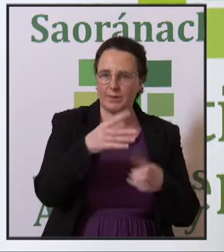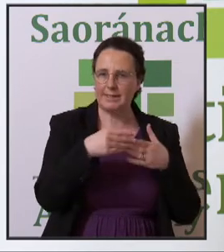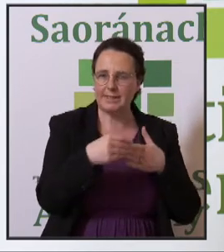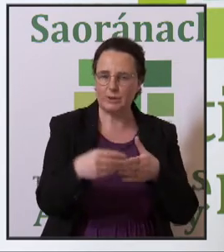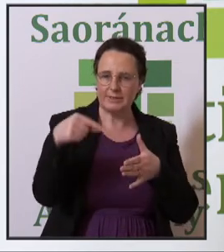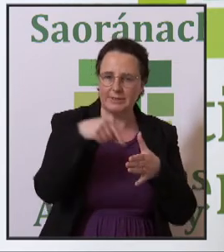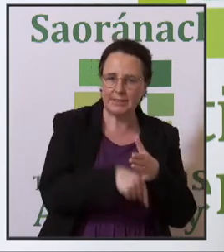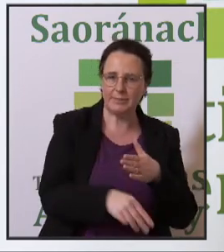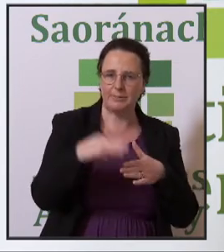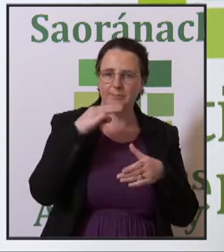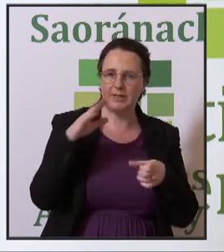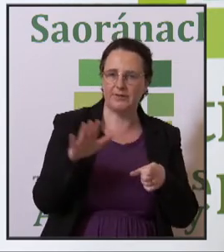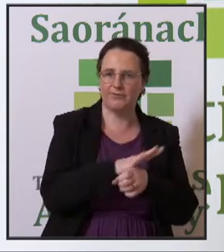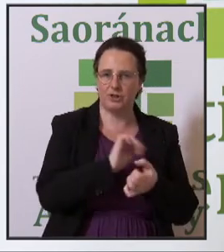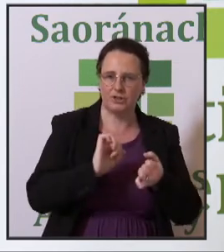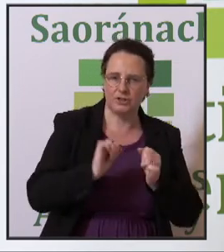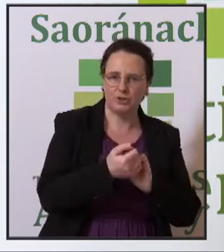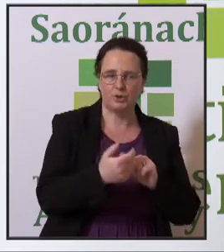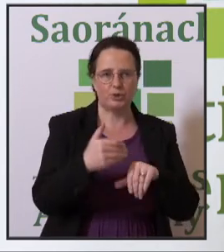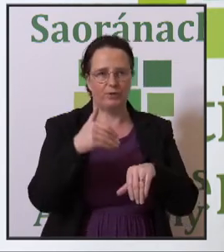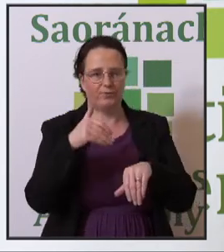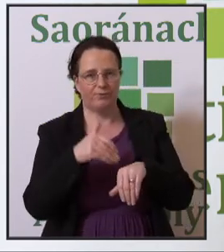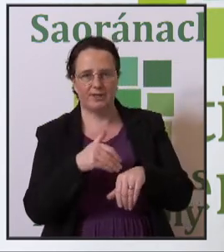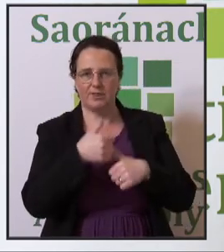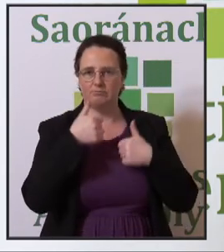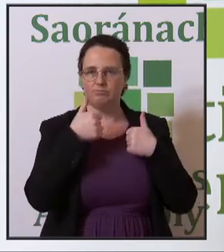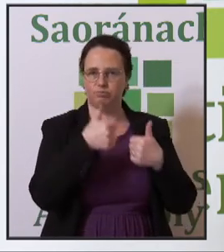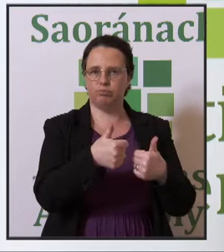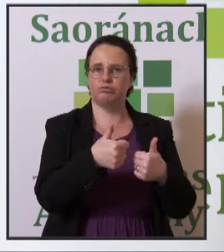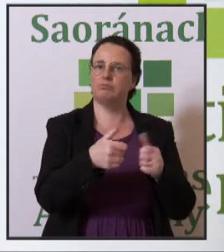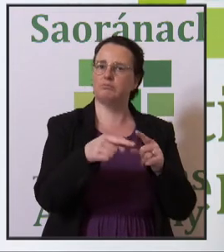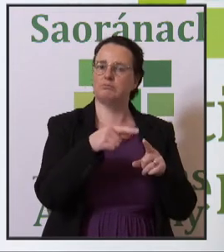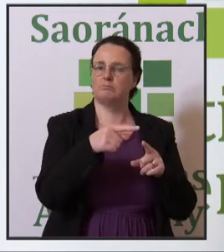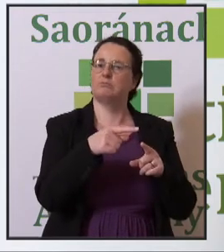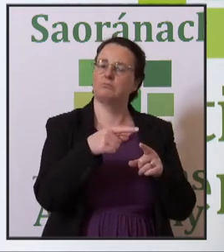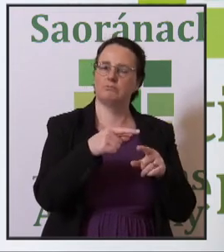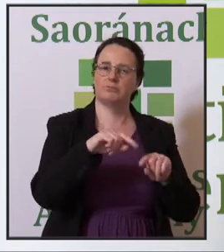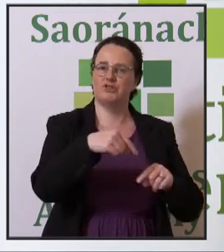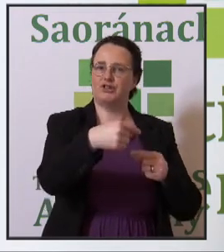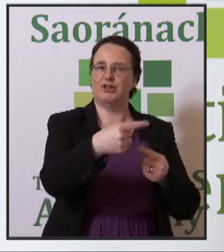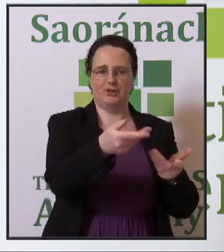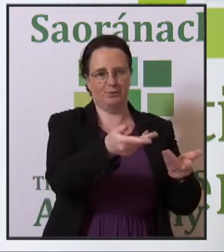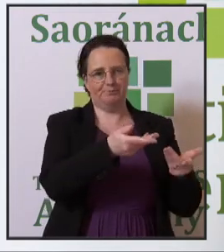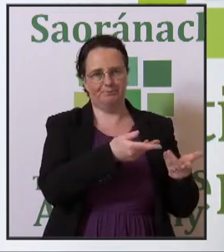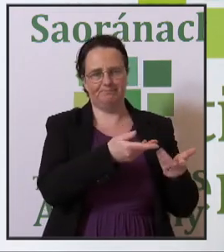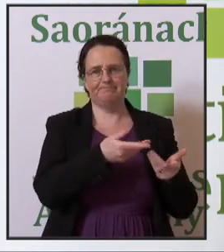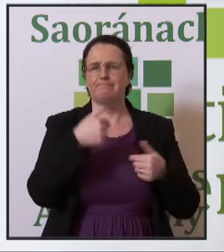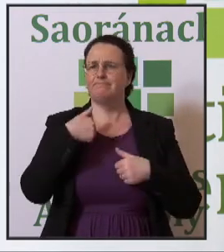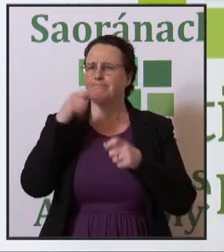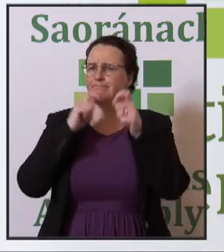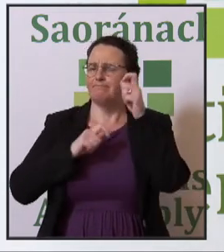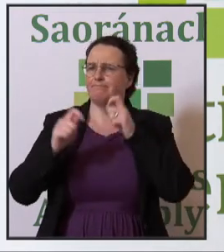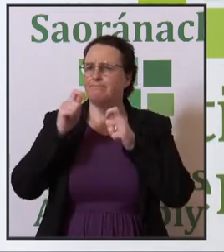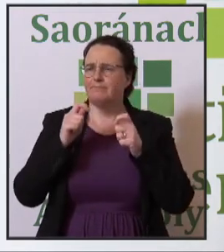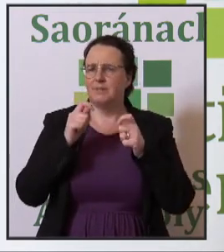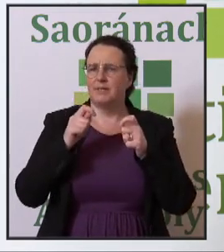your recommendations for action to effectively face the challenge with which you have been presented. I was trying to think of a neat